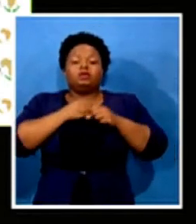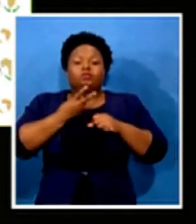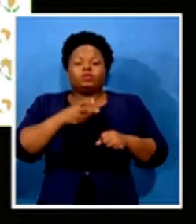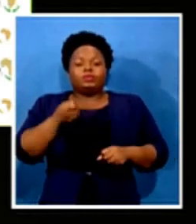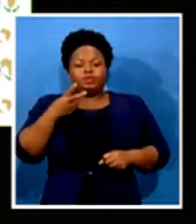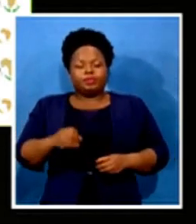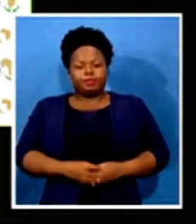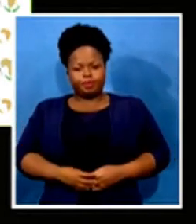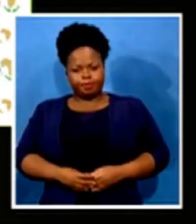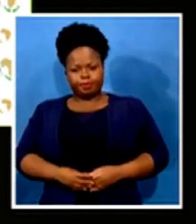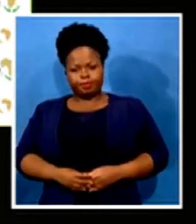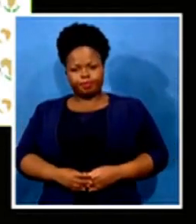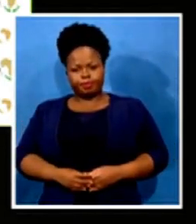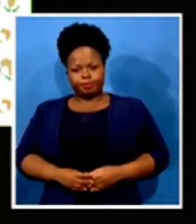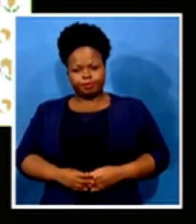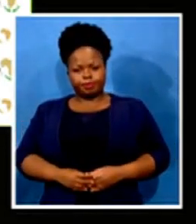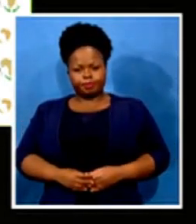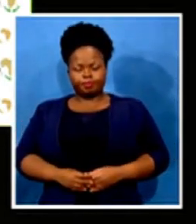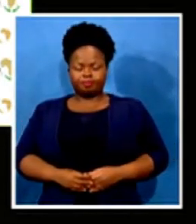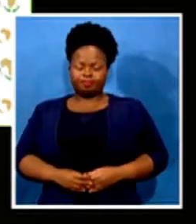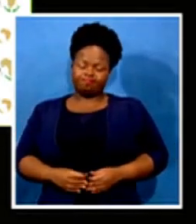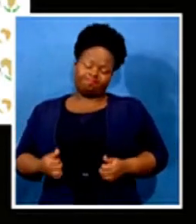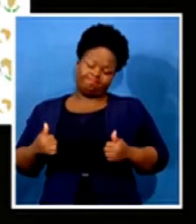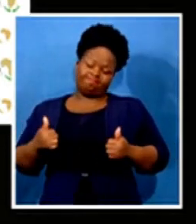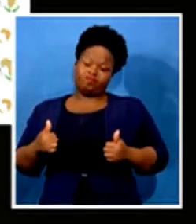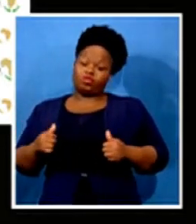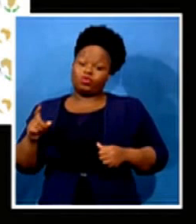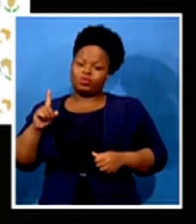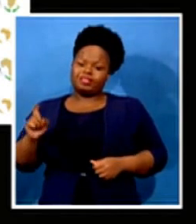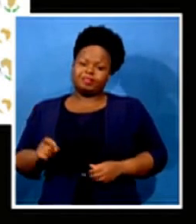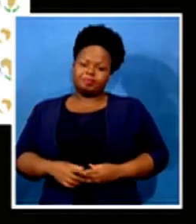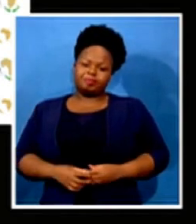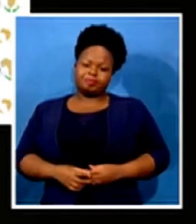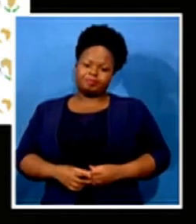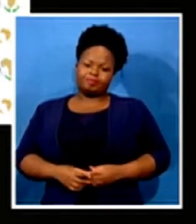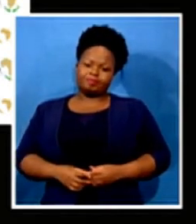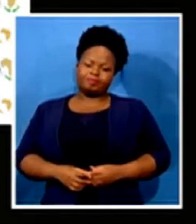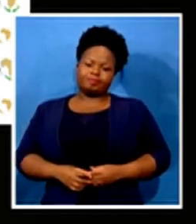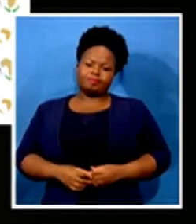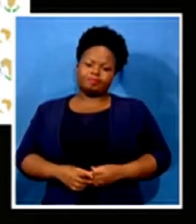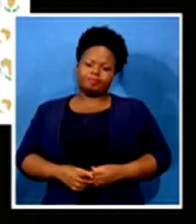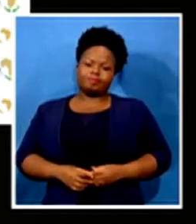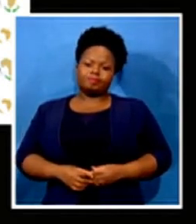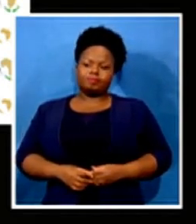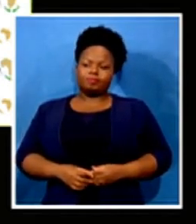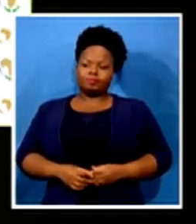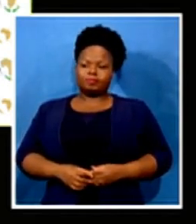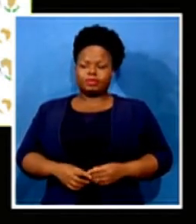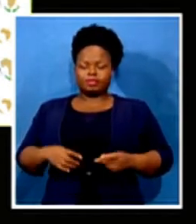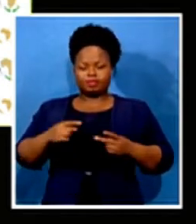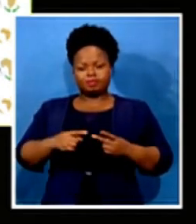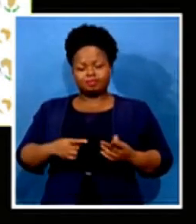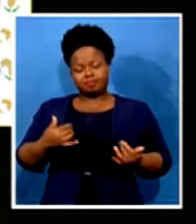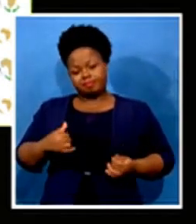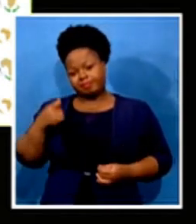That's a very good question indeed. I think that the number one lesson that I've learned